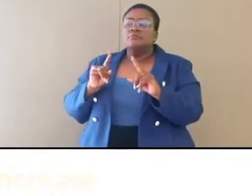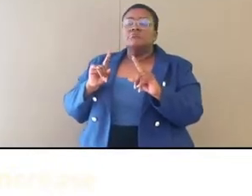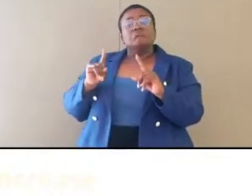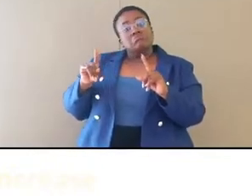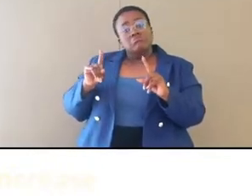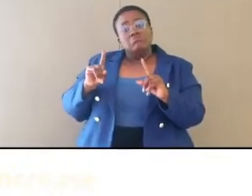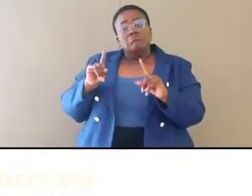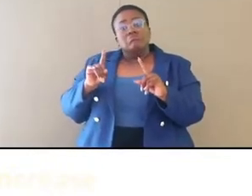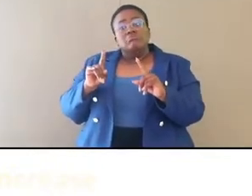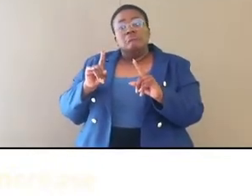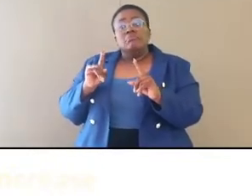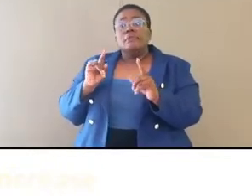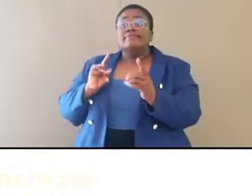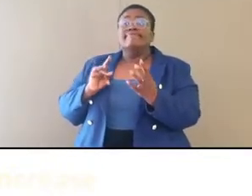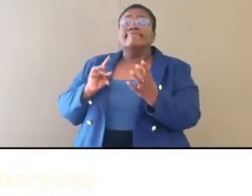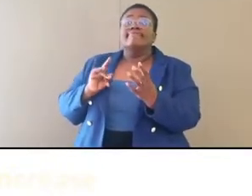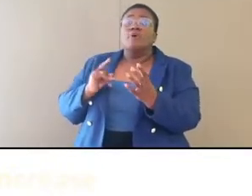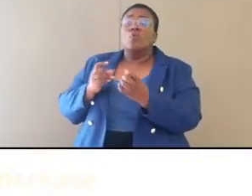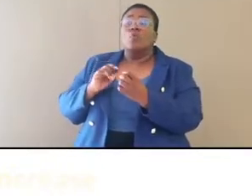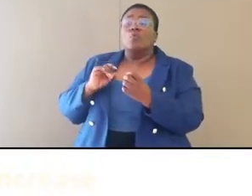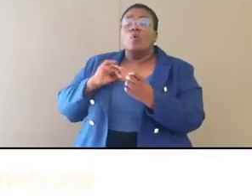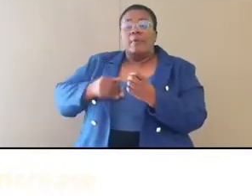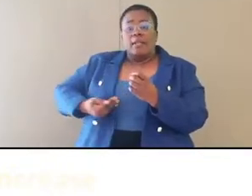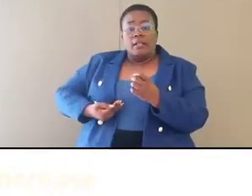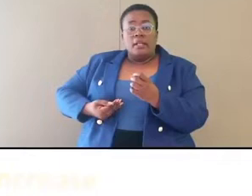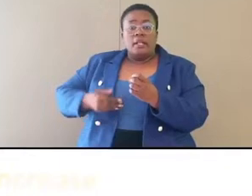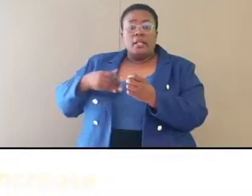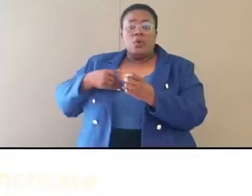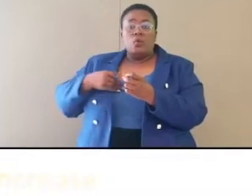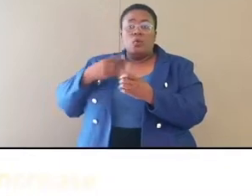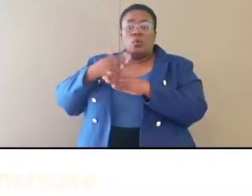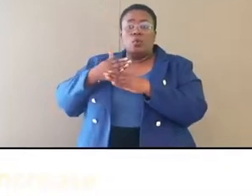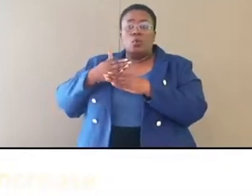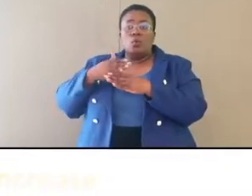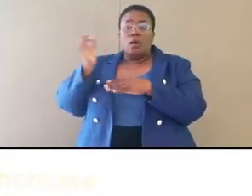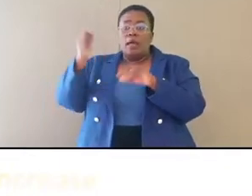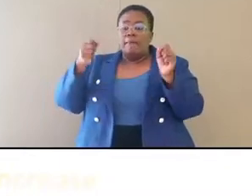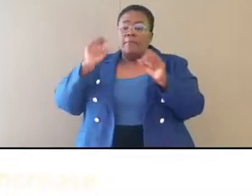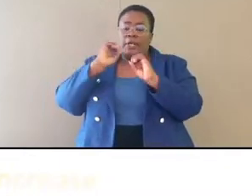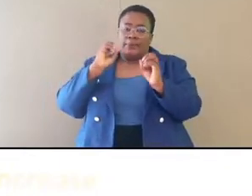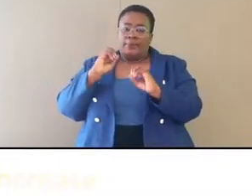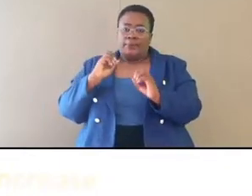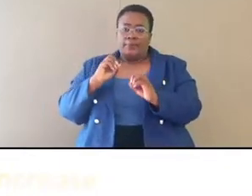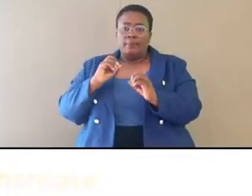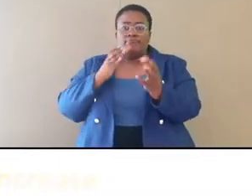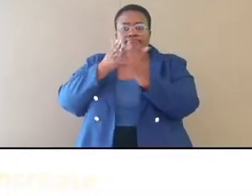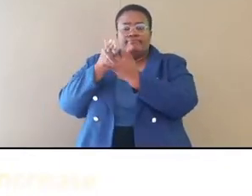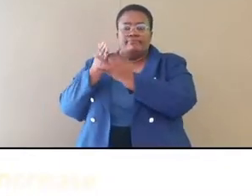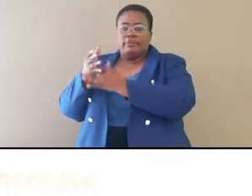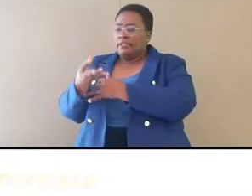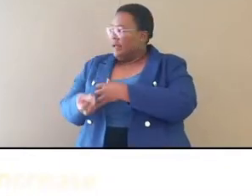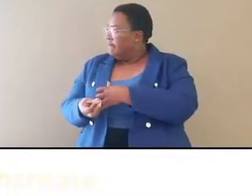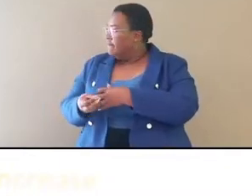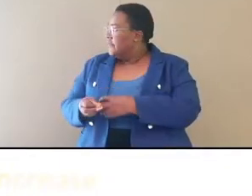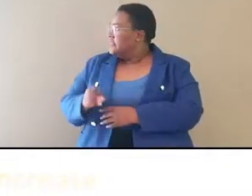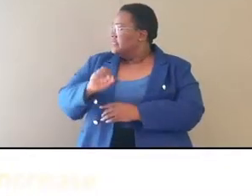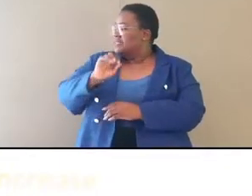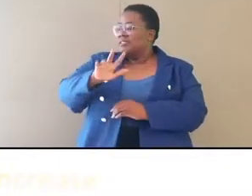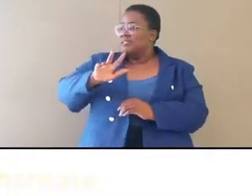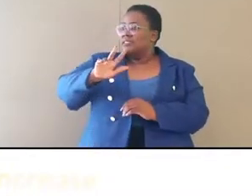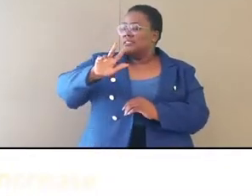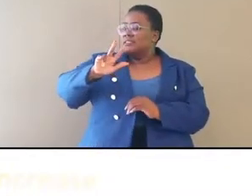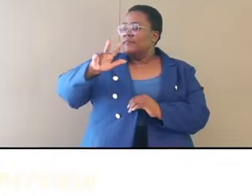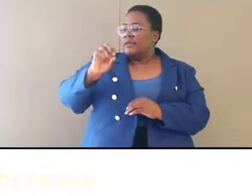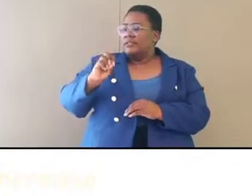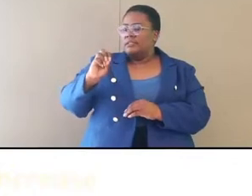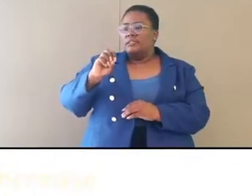are unemployed, okay, and that would increase at the food poverty line to 72% of all unemployed women. It would reach into 70%